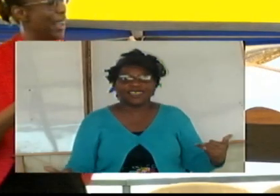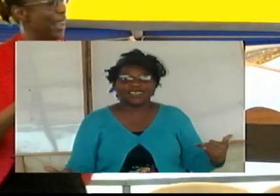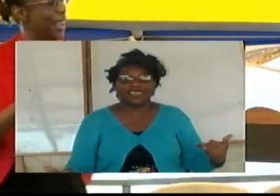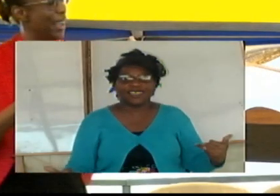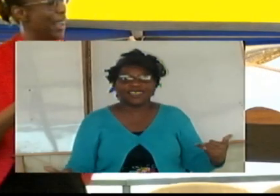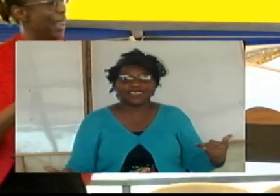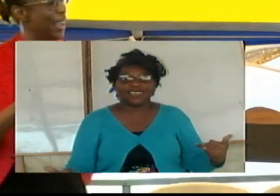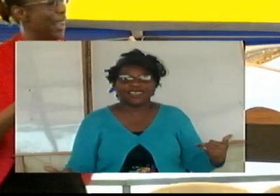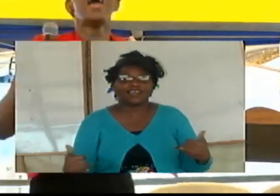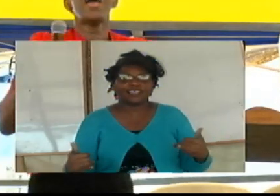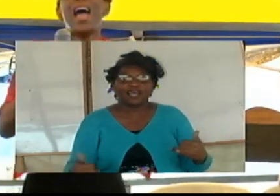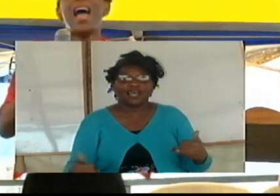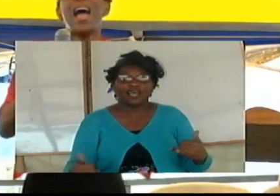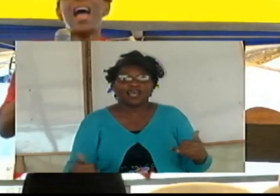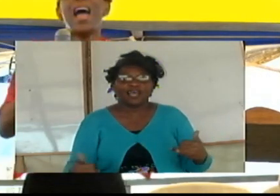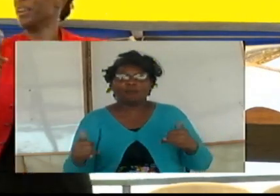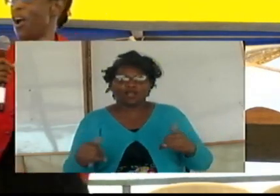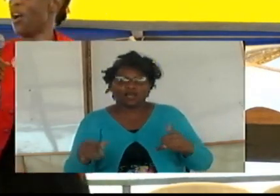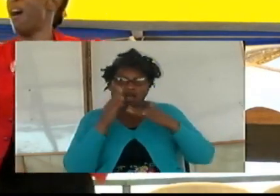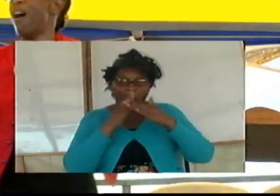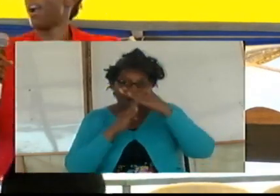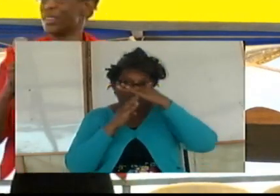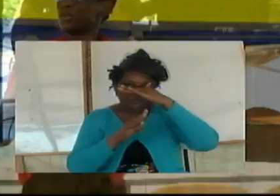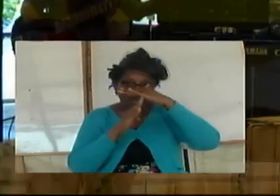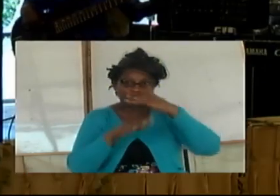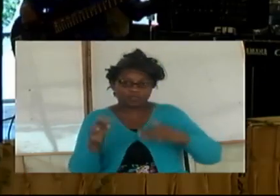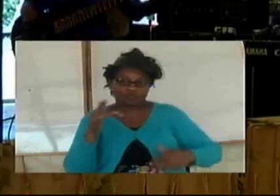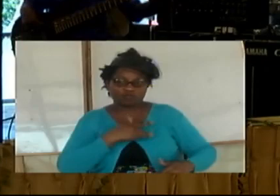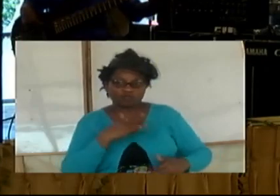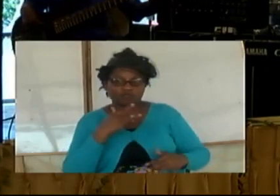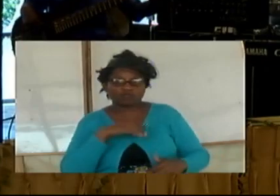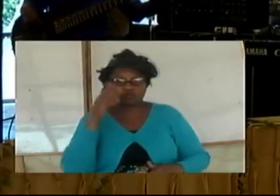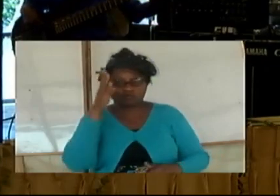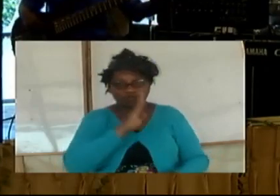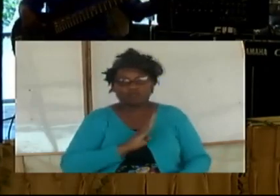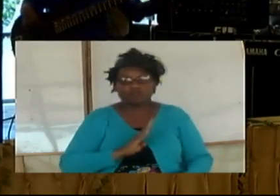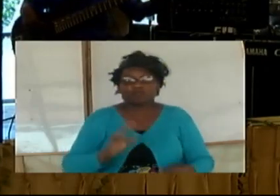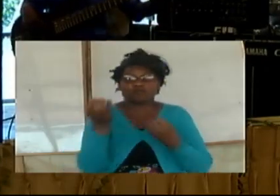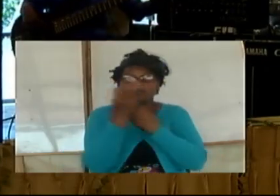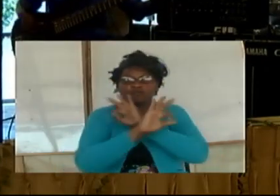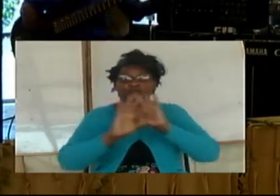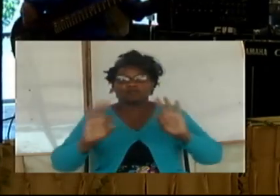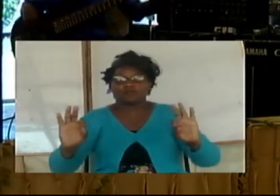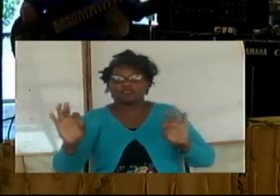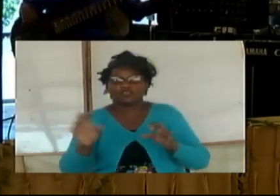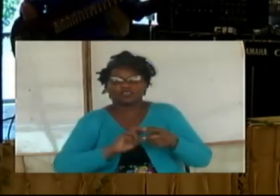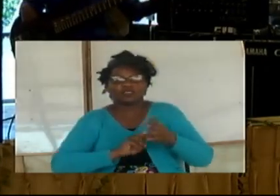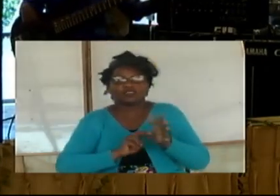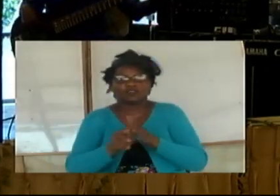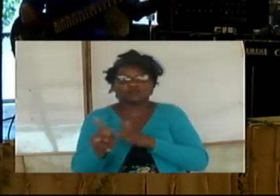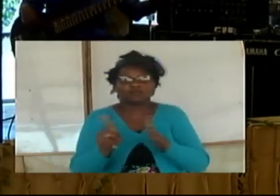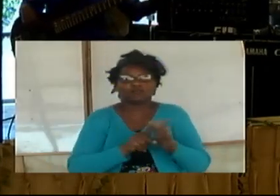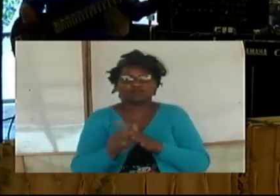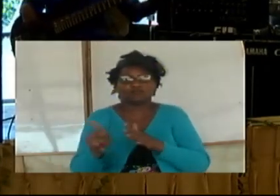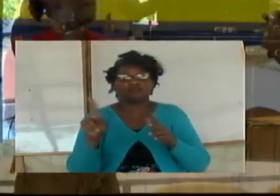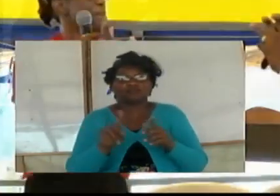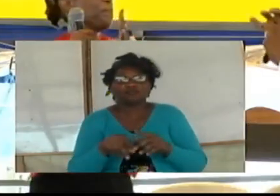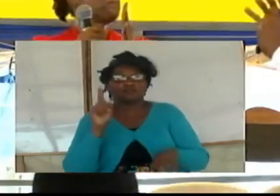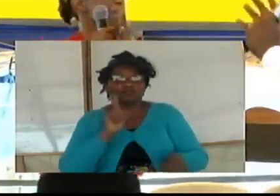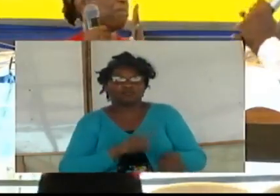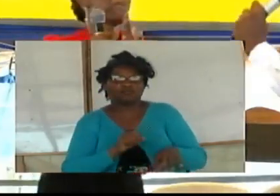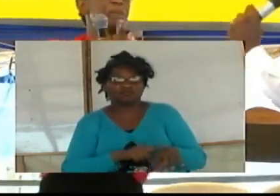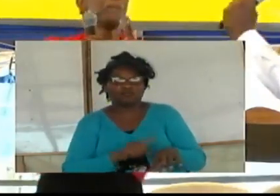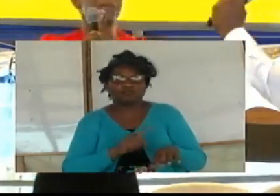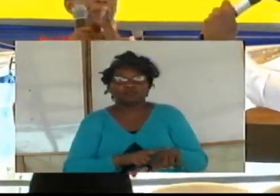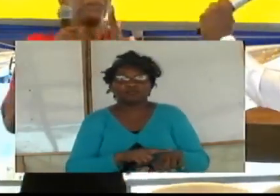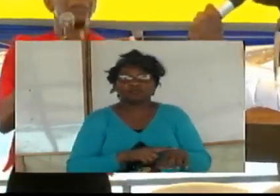stake. Oh, humble your heart to part, free from the chain, sin rot, free